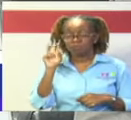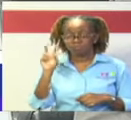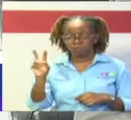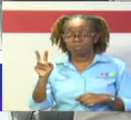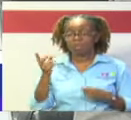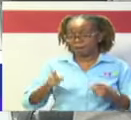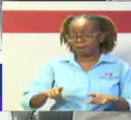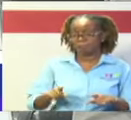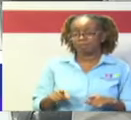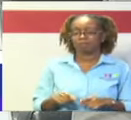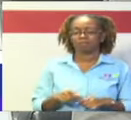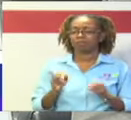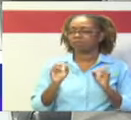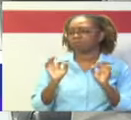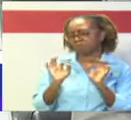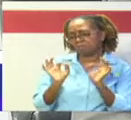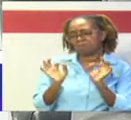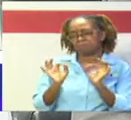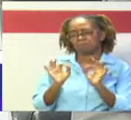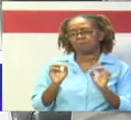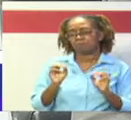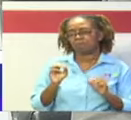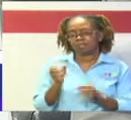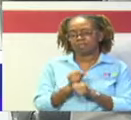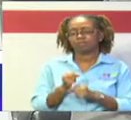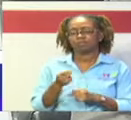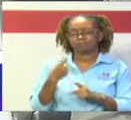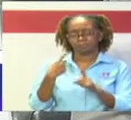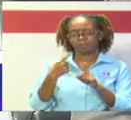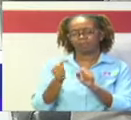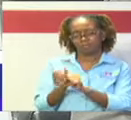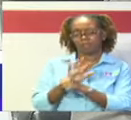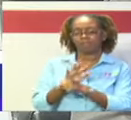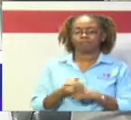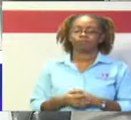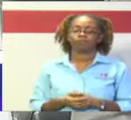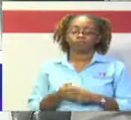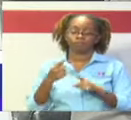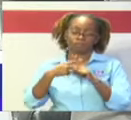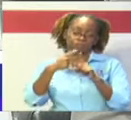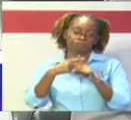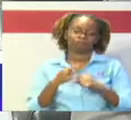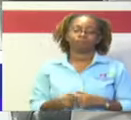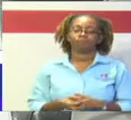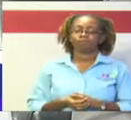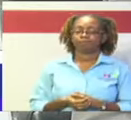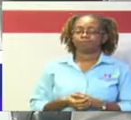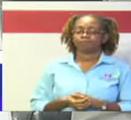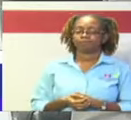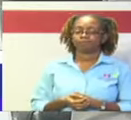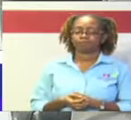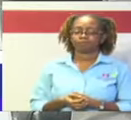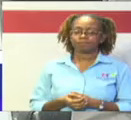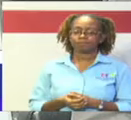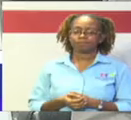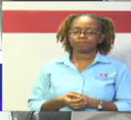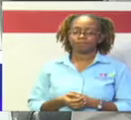were unvaccinated having a positive result. So that's an odds ratio of about 42 times. They're 42 times more